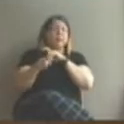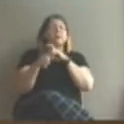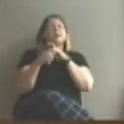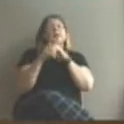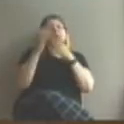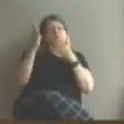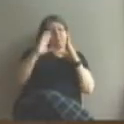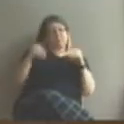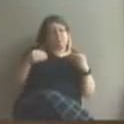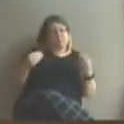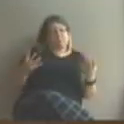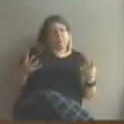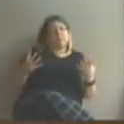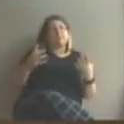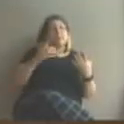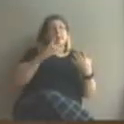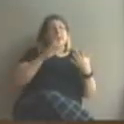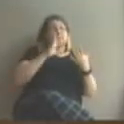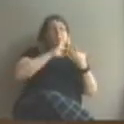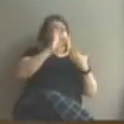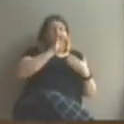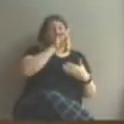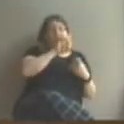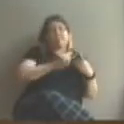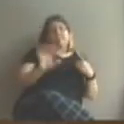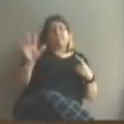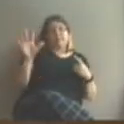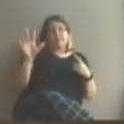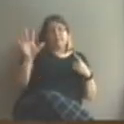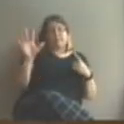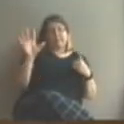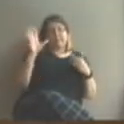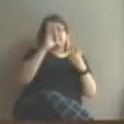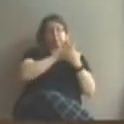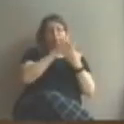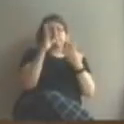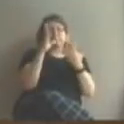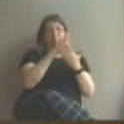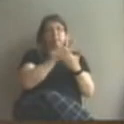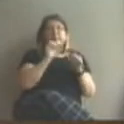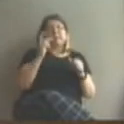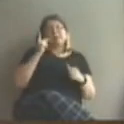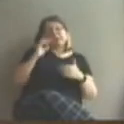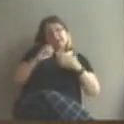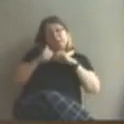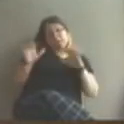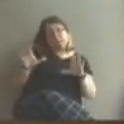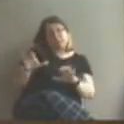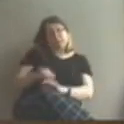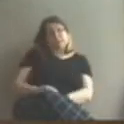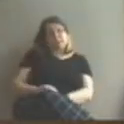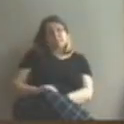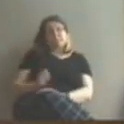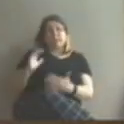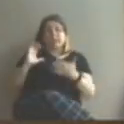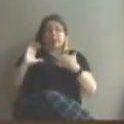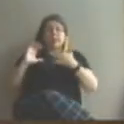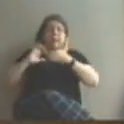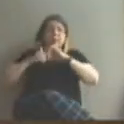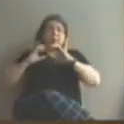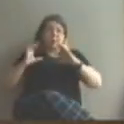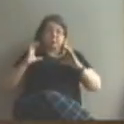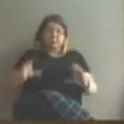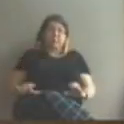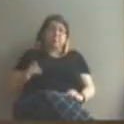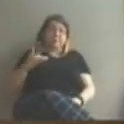service provided is given a 1 to 5 ranking. So you can see how you're doing, how your customer feels like you're doing.